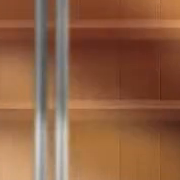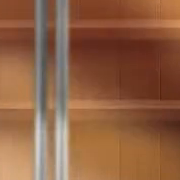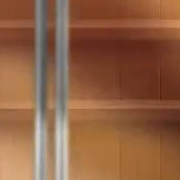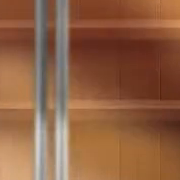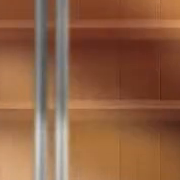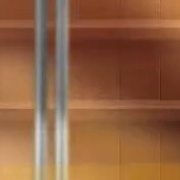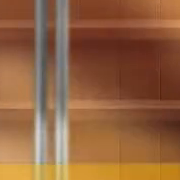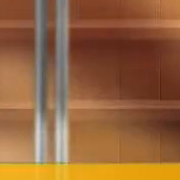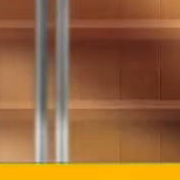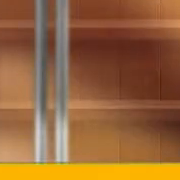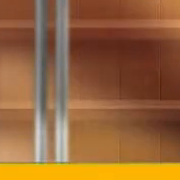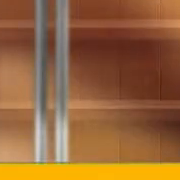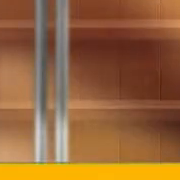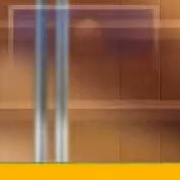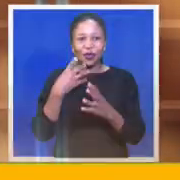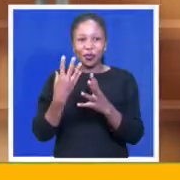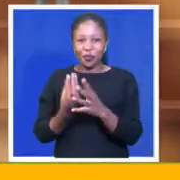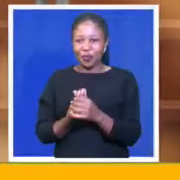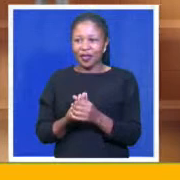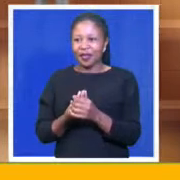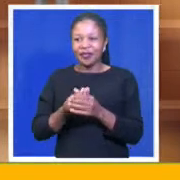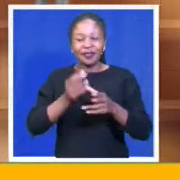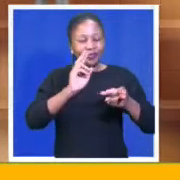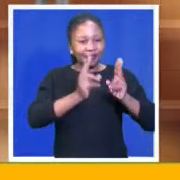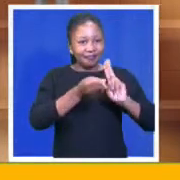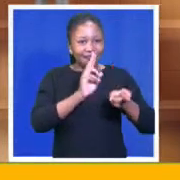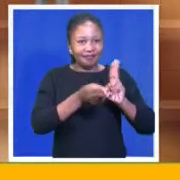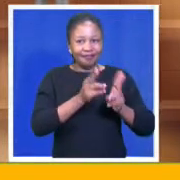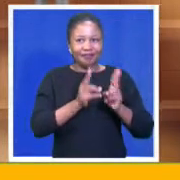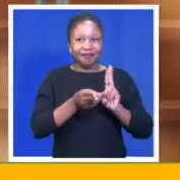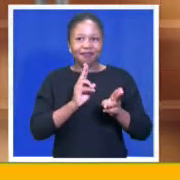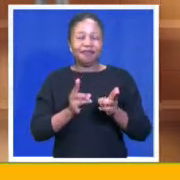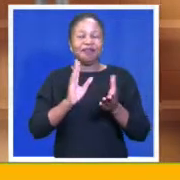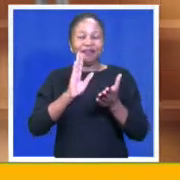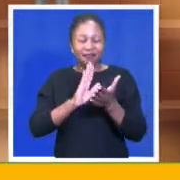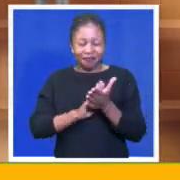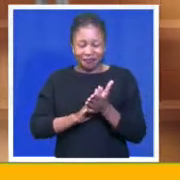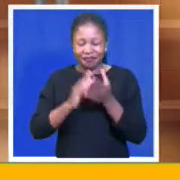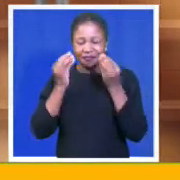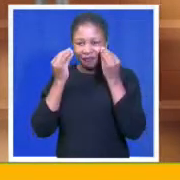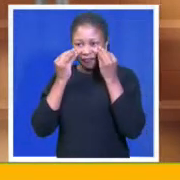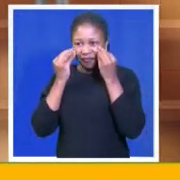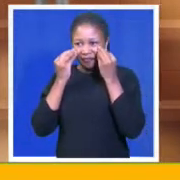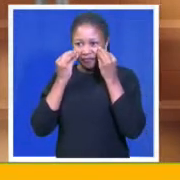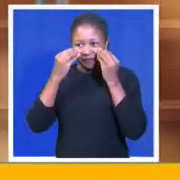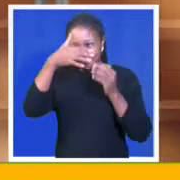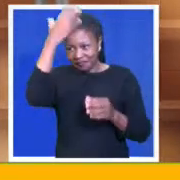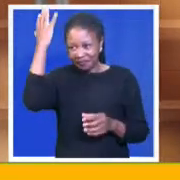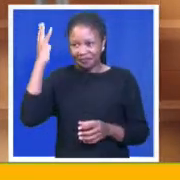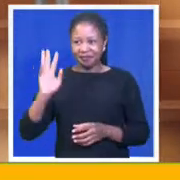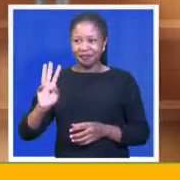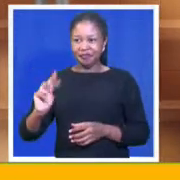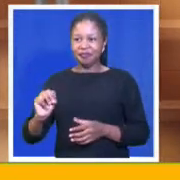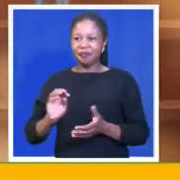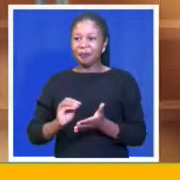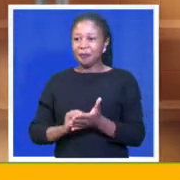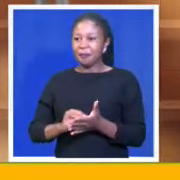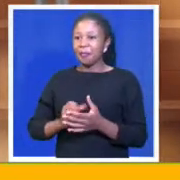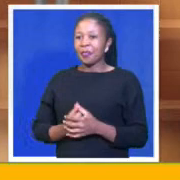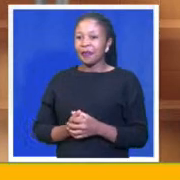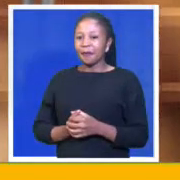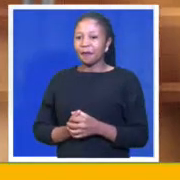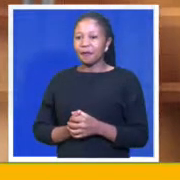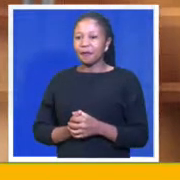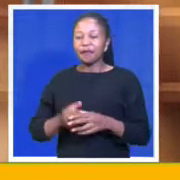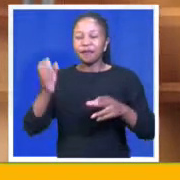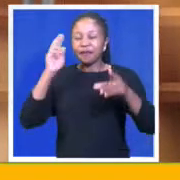co-host Nogwazi Dlamini and the sign language interpreter Nompumelelo Hadebi. A very good afternoon, Nogwazi. A very good afternoon